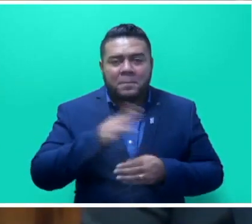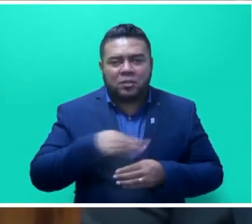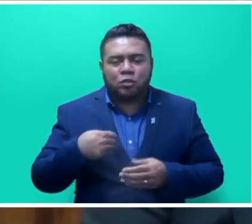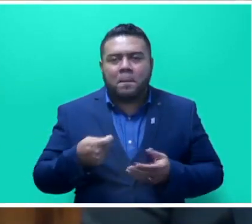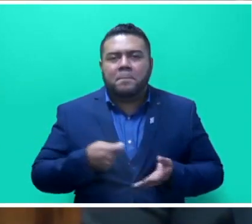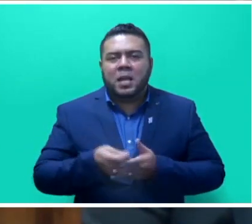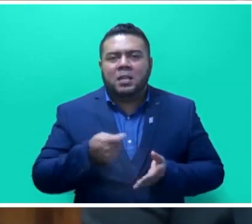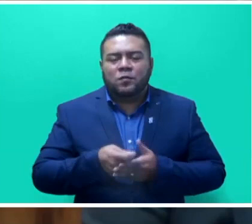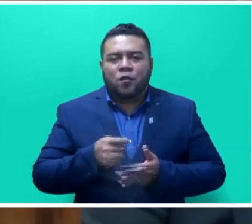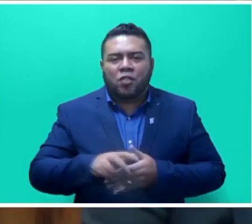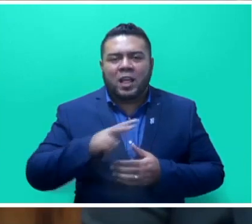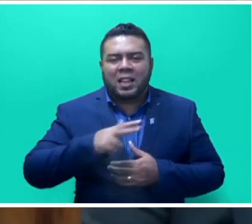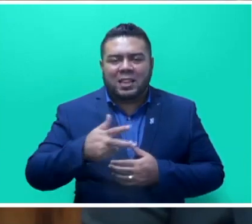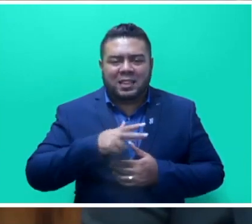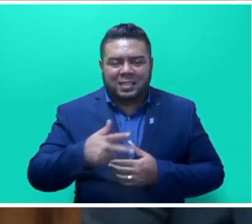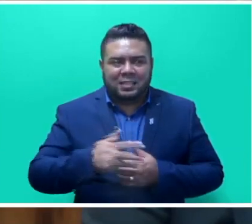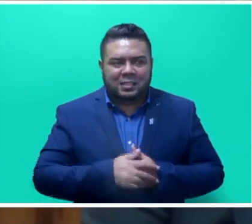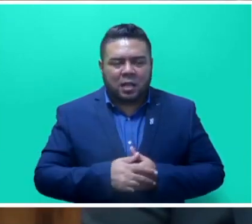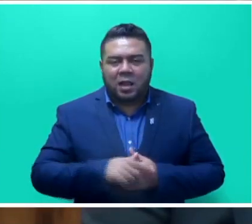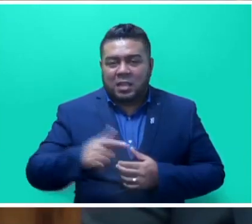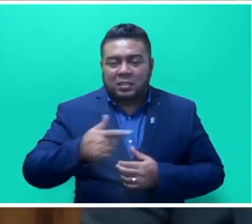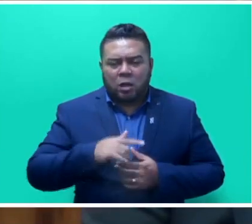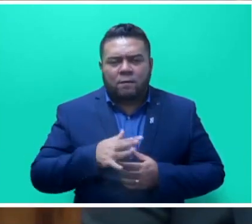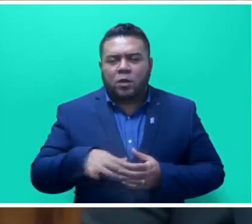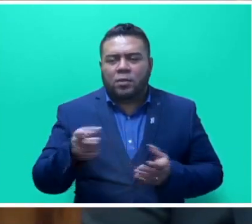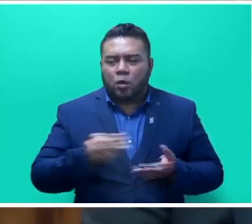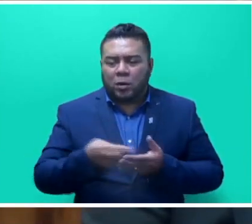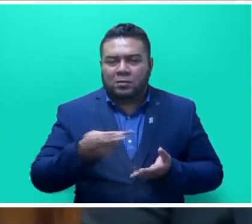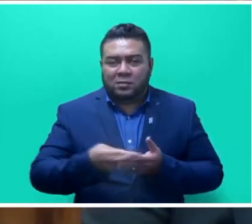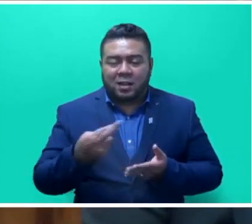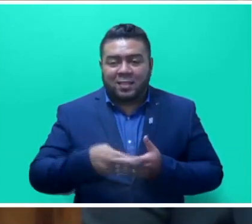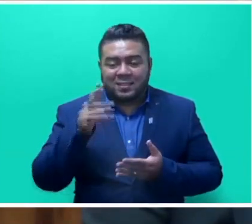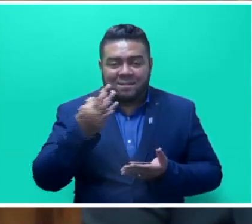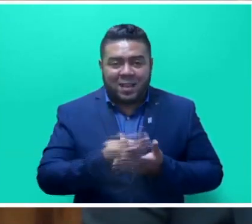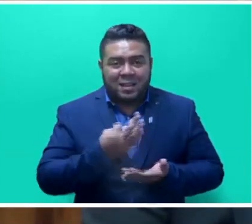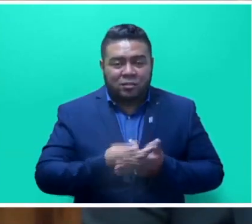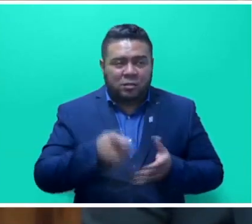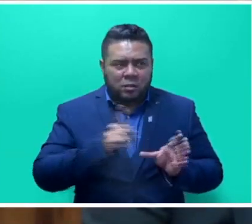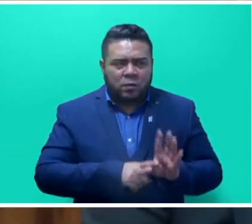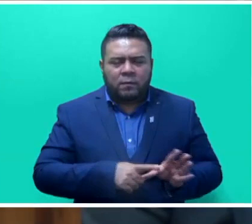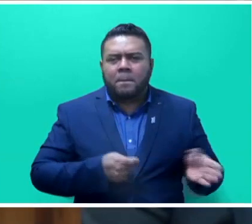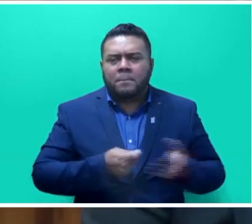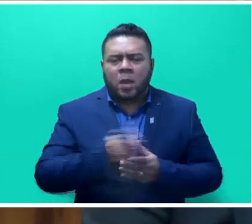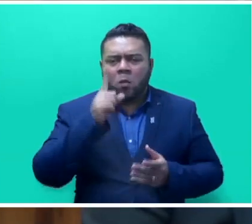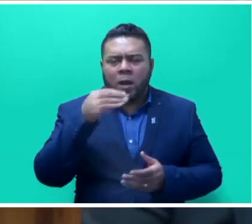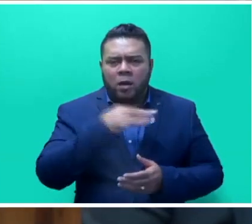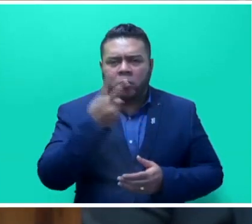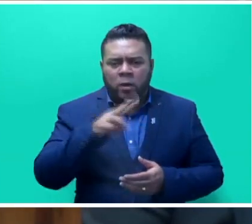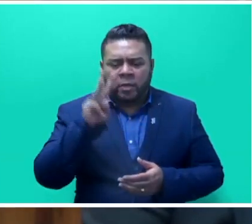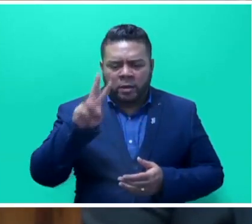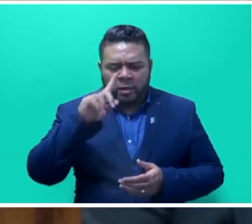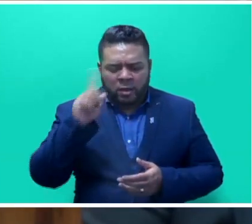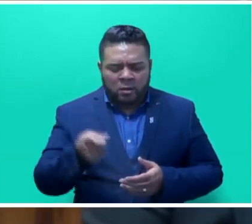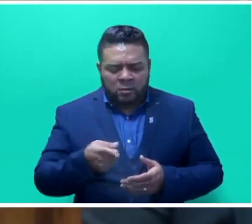premium and yearly ground rentals. This financial year, we have paid close to 123,000 in